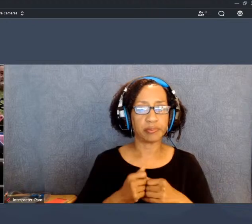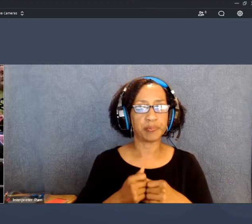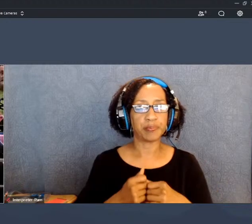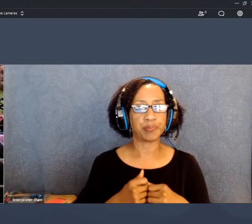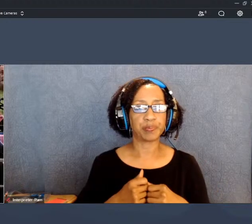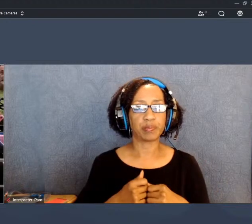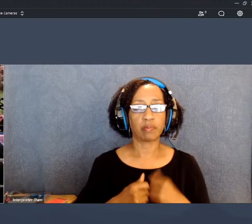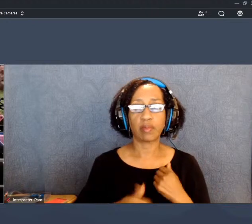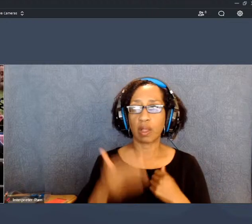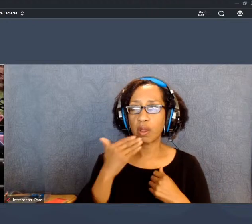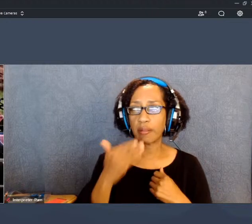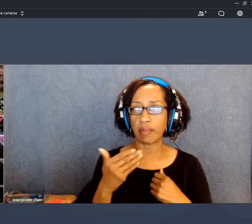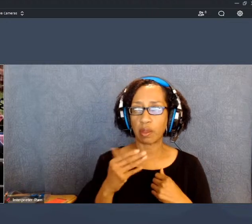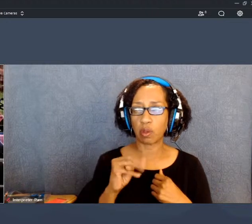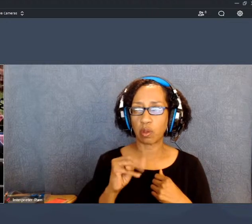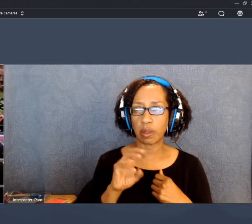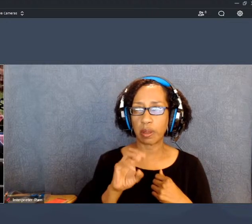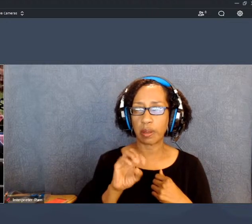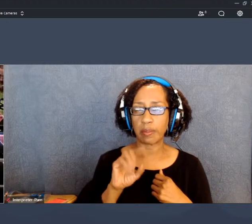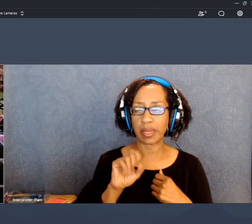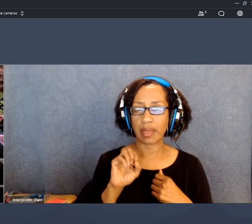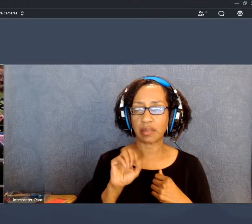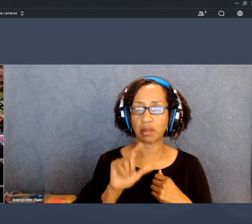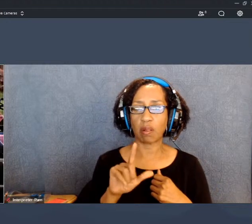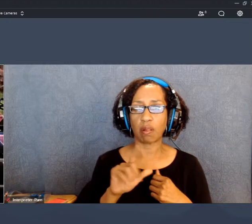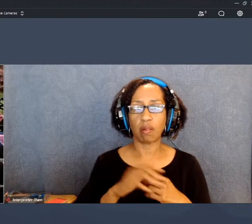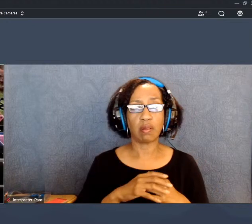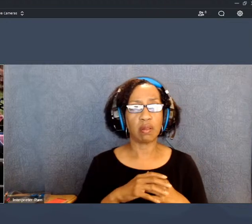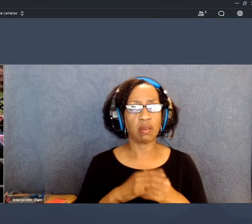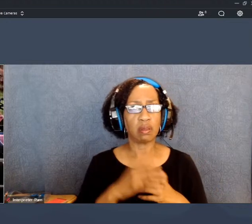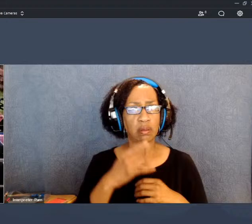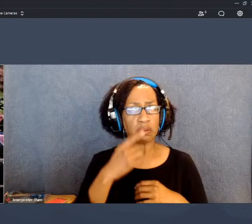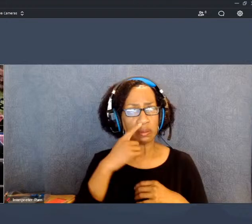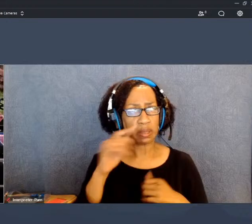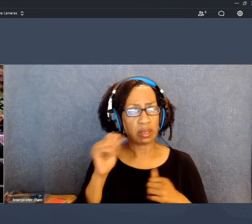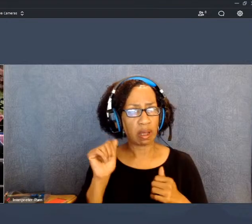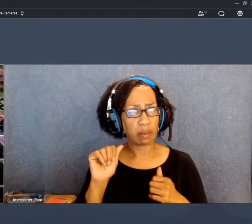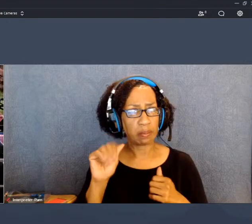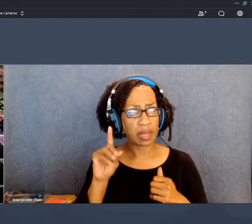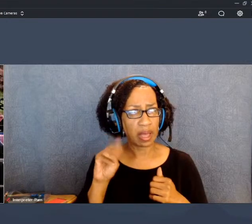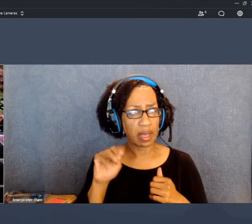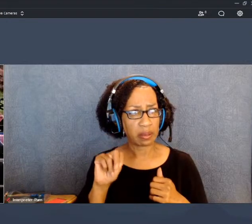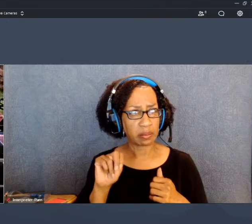Thank you, Mr. McCaskill. Mr. Whitehead, or Administrator Whitehead, do we have any opposition to this case?